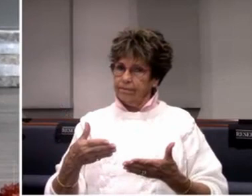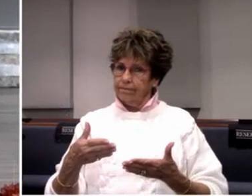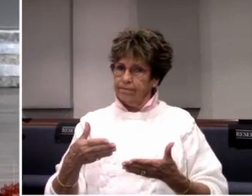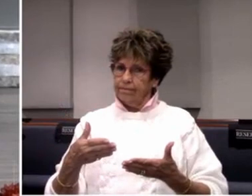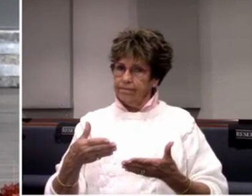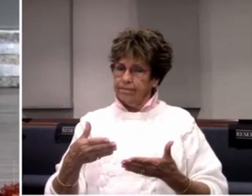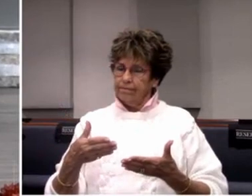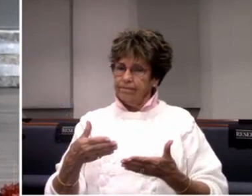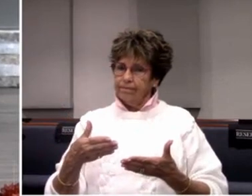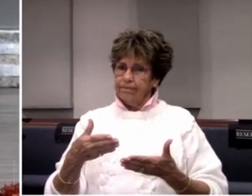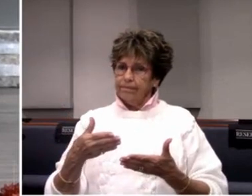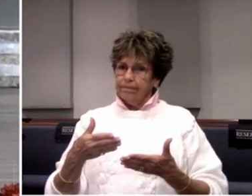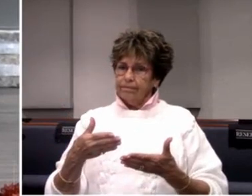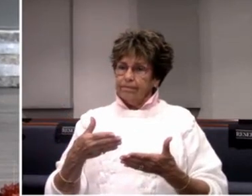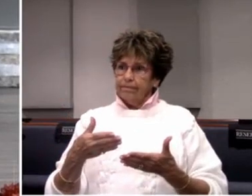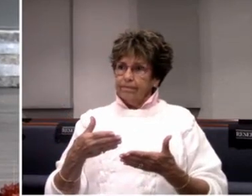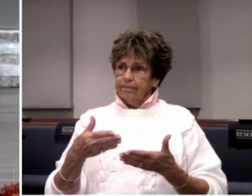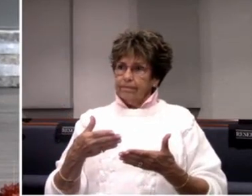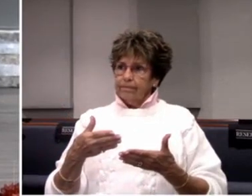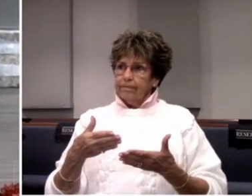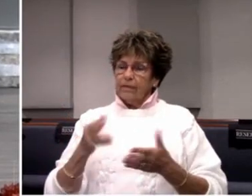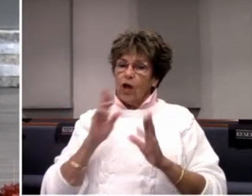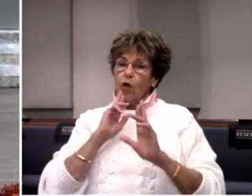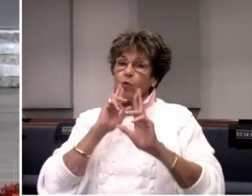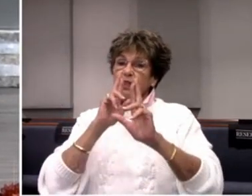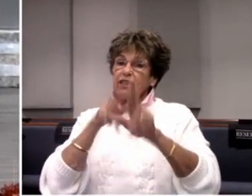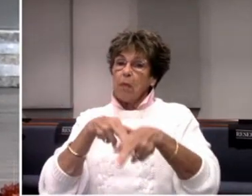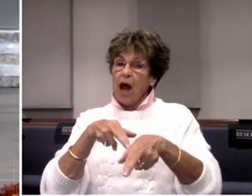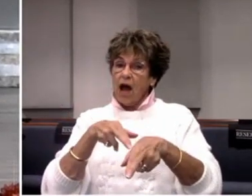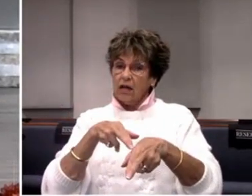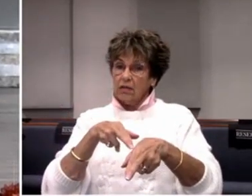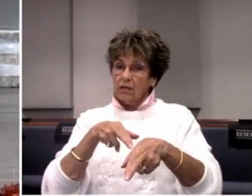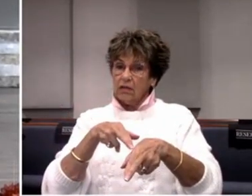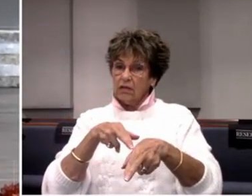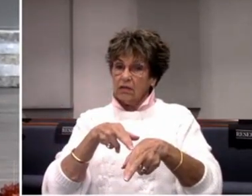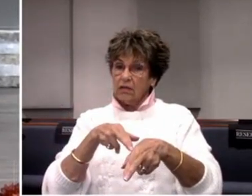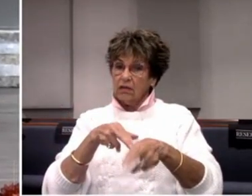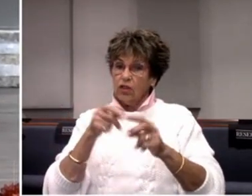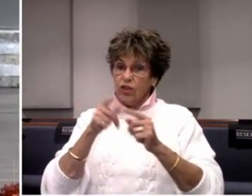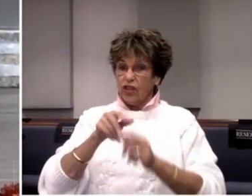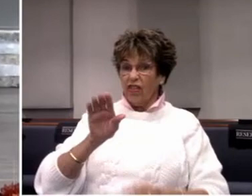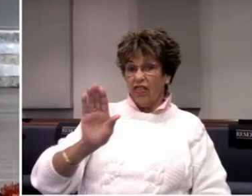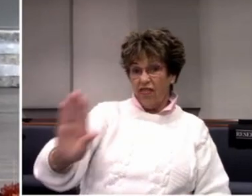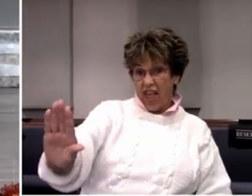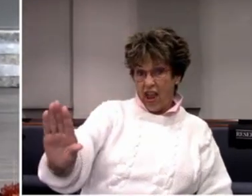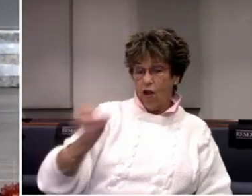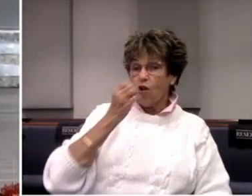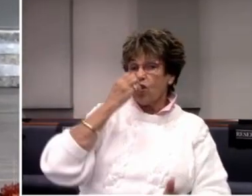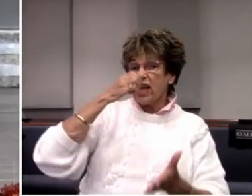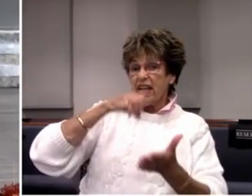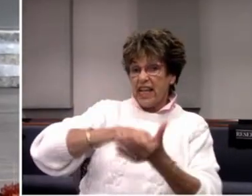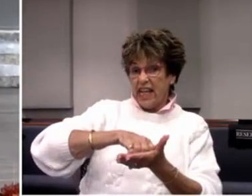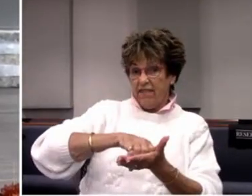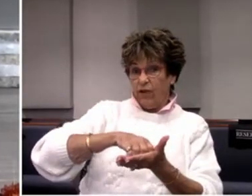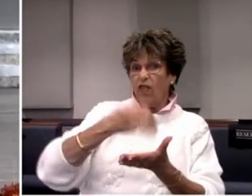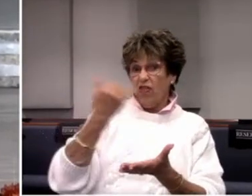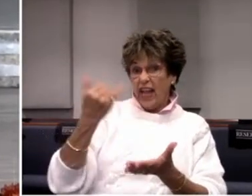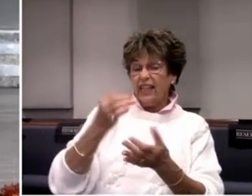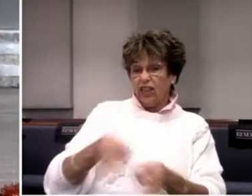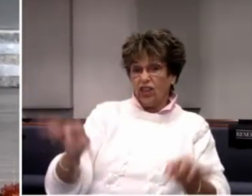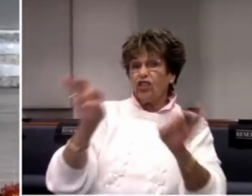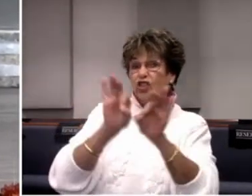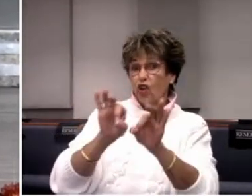deservedness in response to their evil. This word recompense is used in